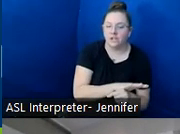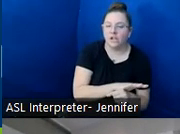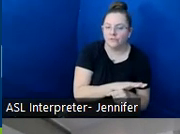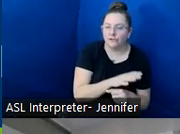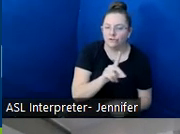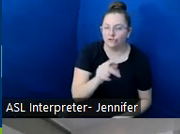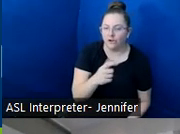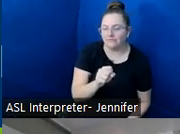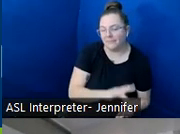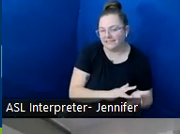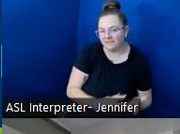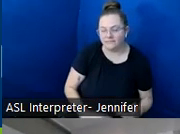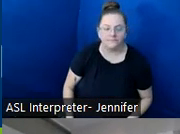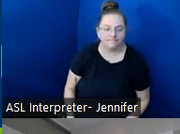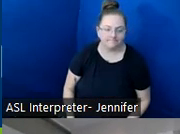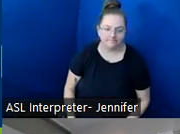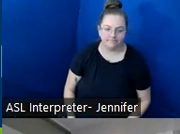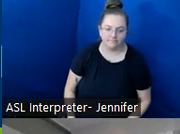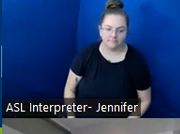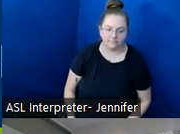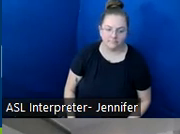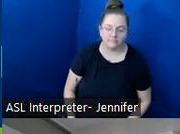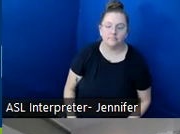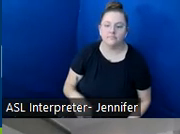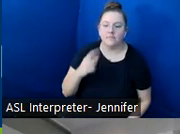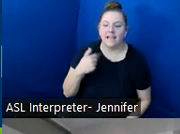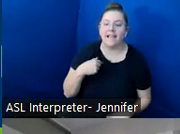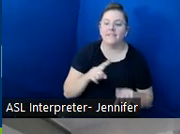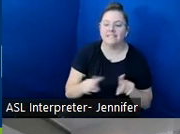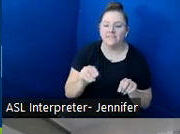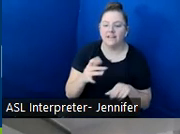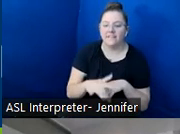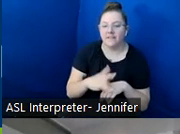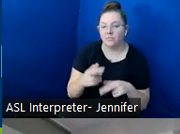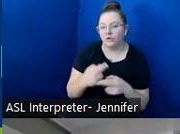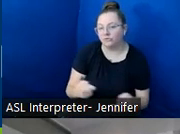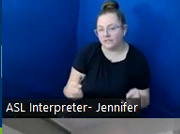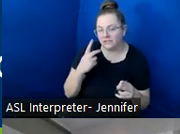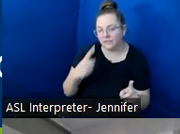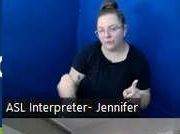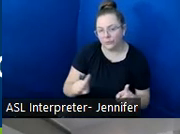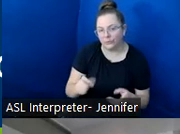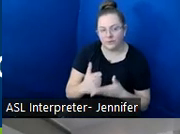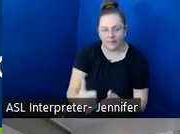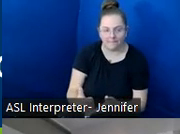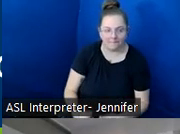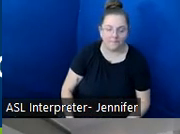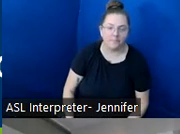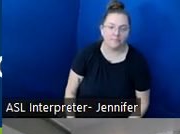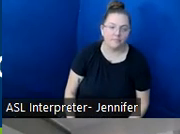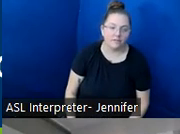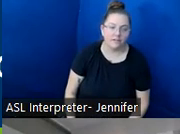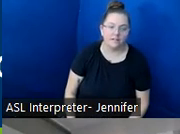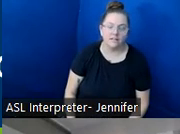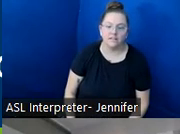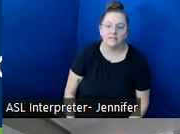There are different and available resources to help you and when you're in your research